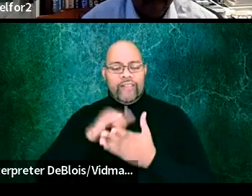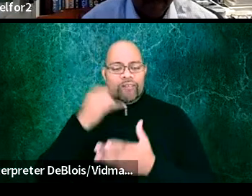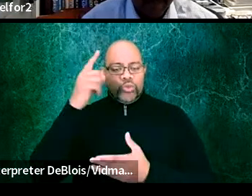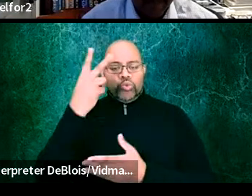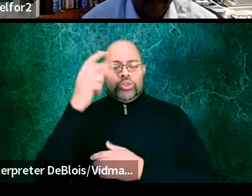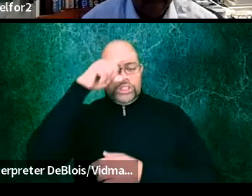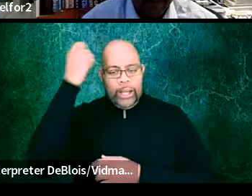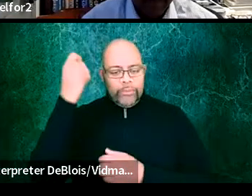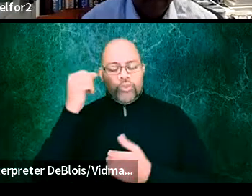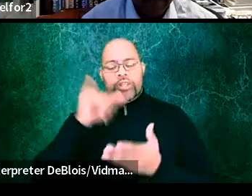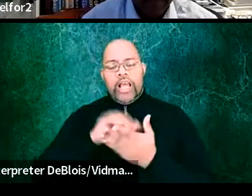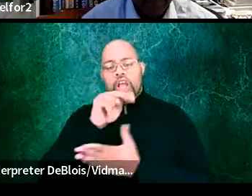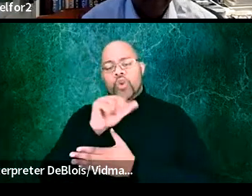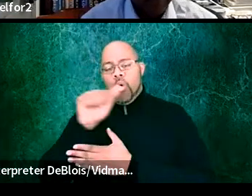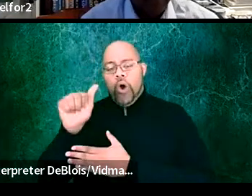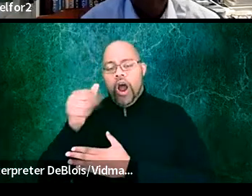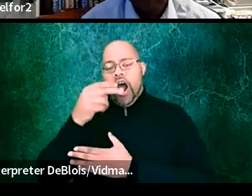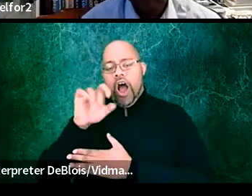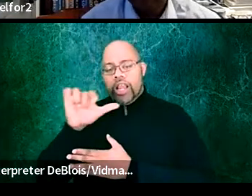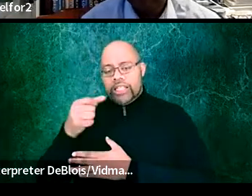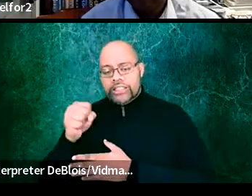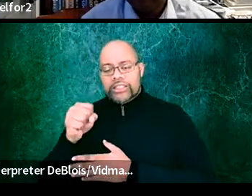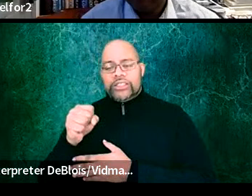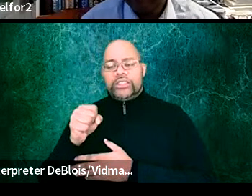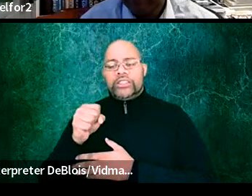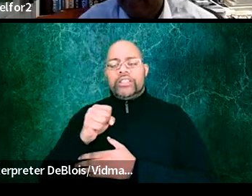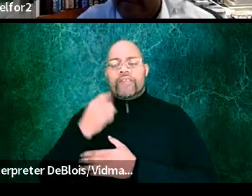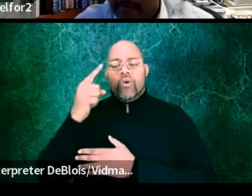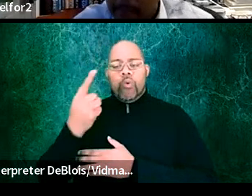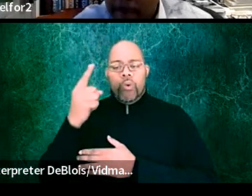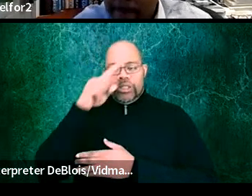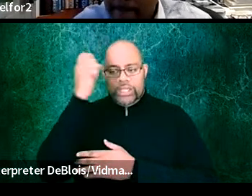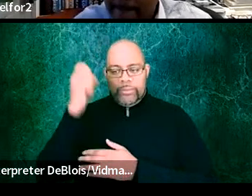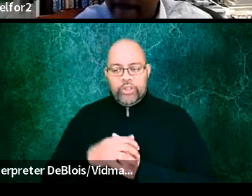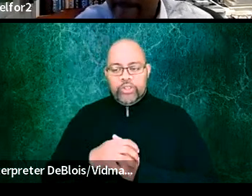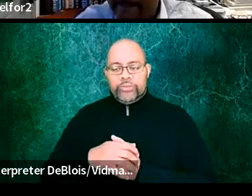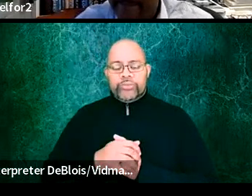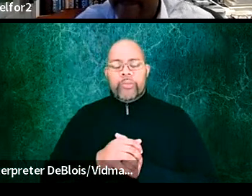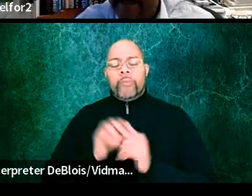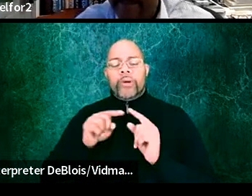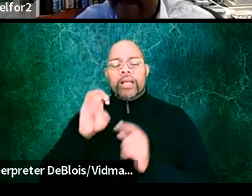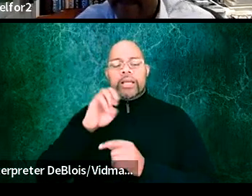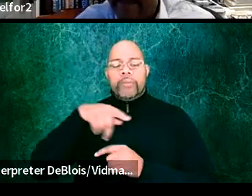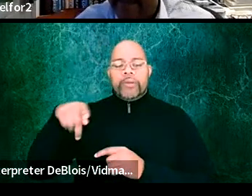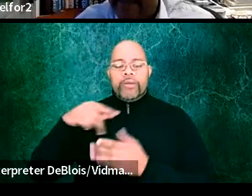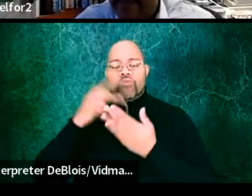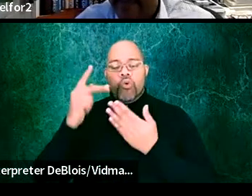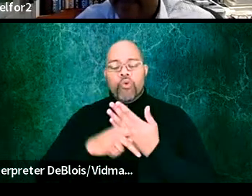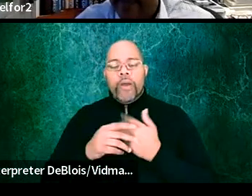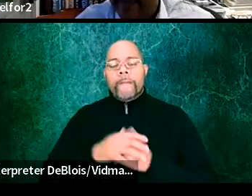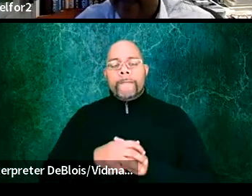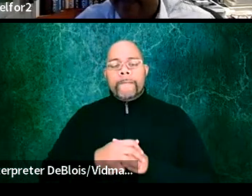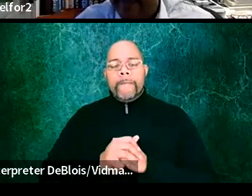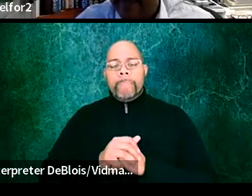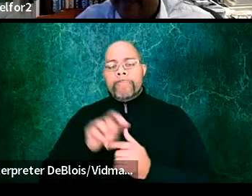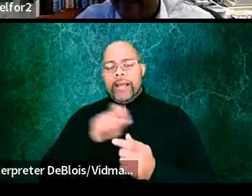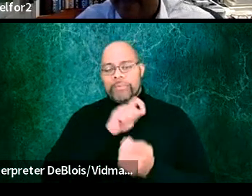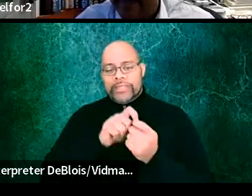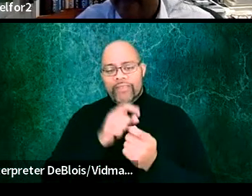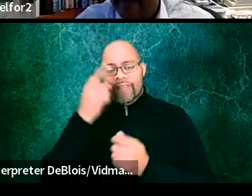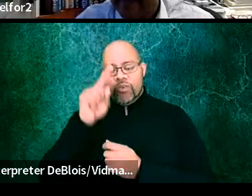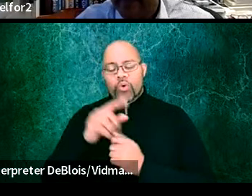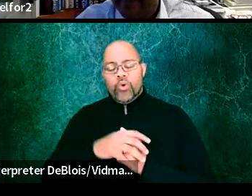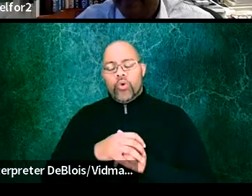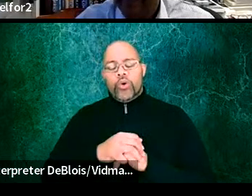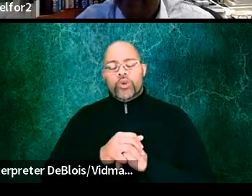summers. So the NOAA Hollings actually is for 1 summer. But the EPP program is specifically